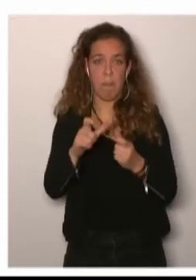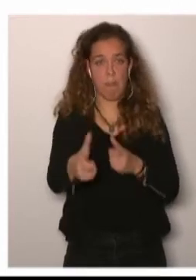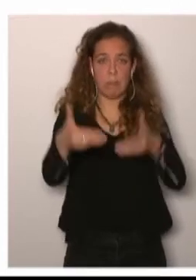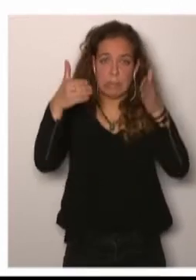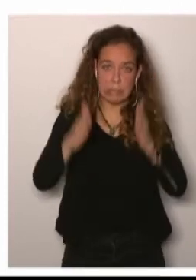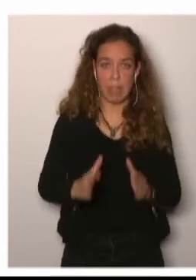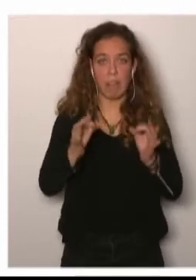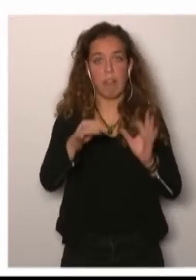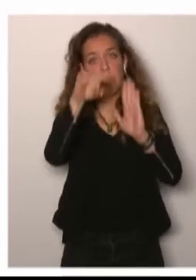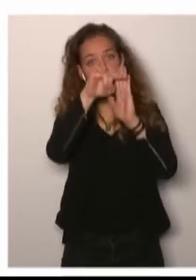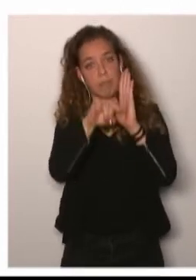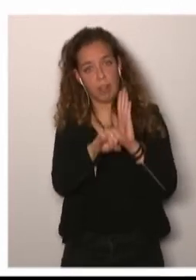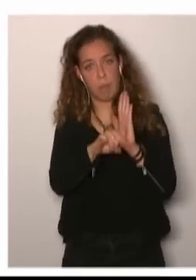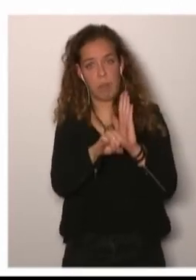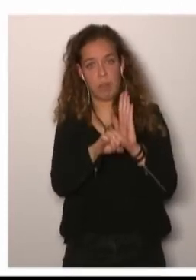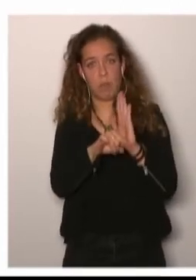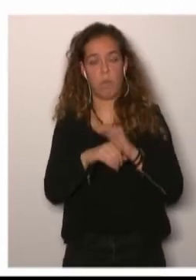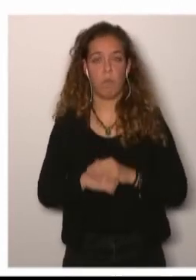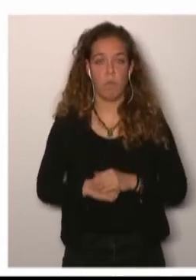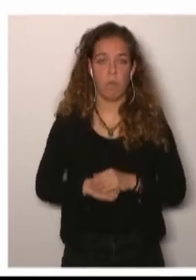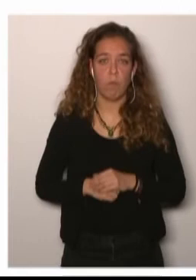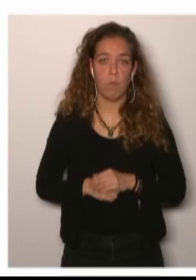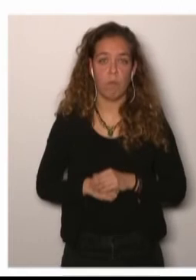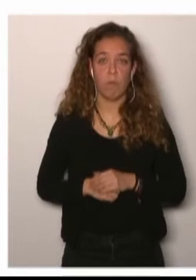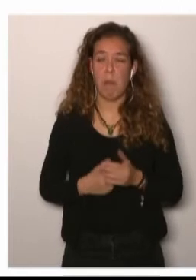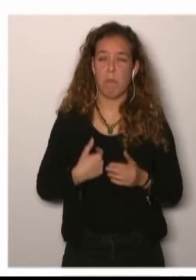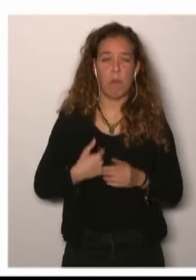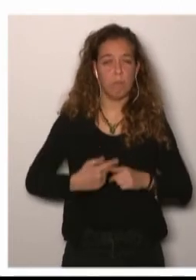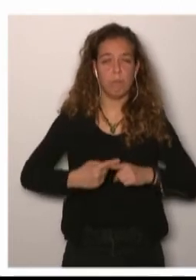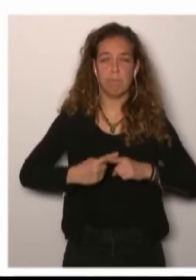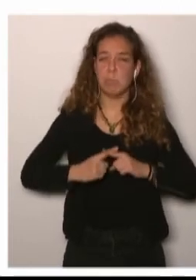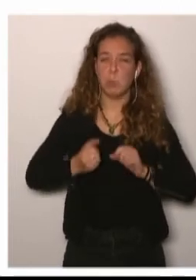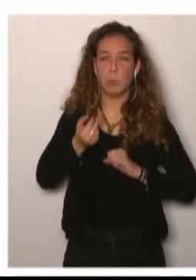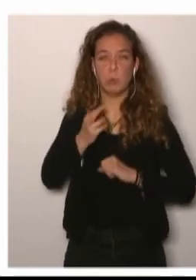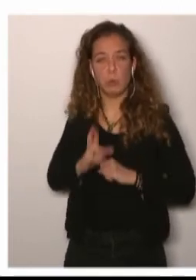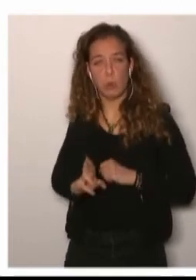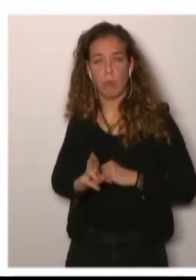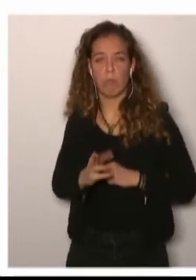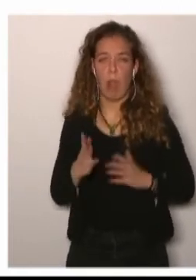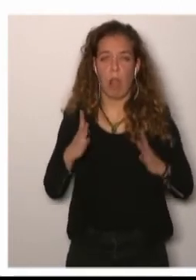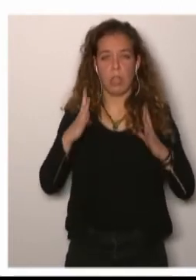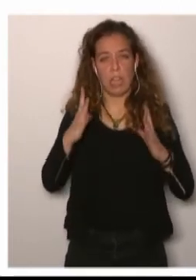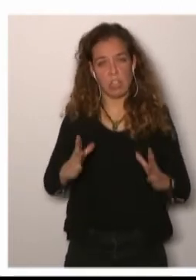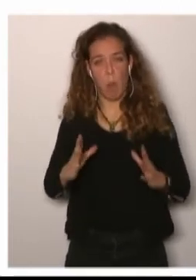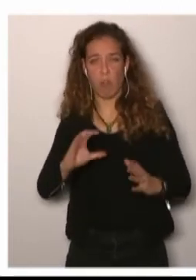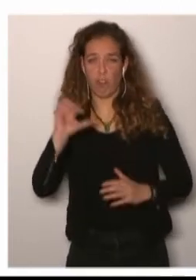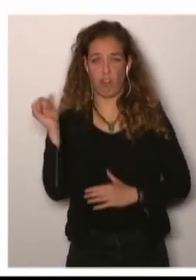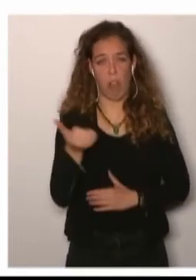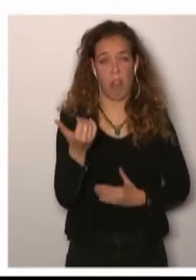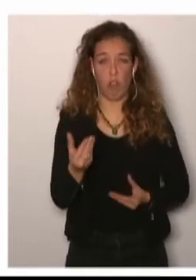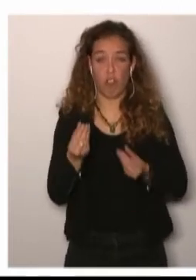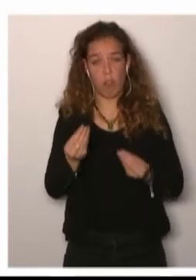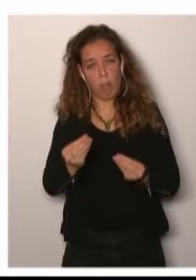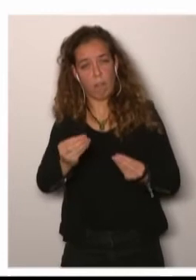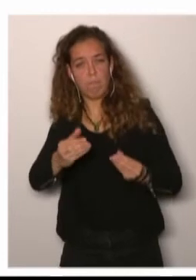believe multi-stakeholder engagement will remain a key pillar for success, and that's really regardless of how a revised